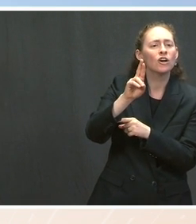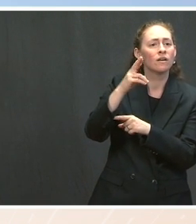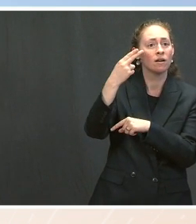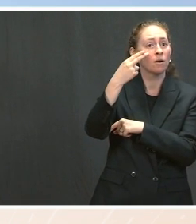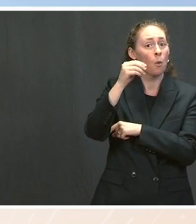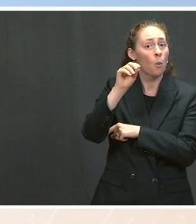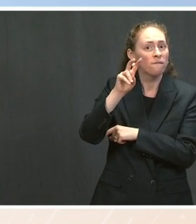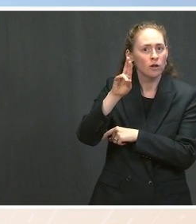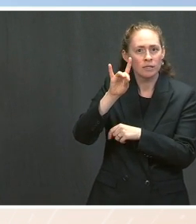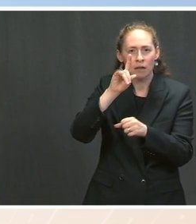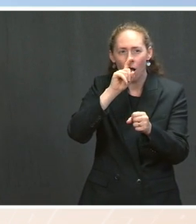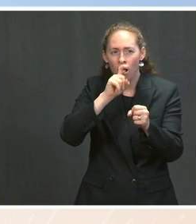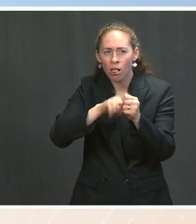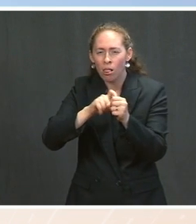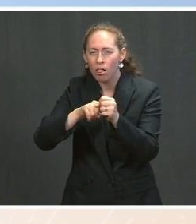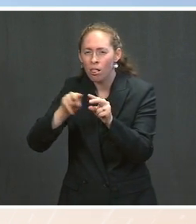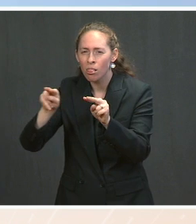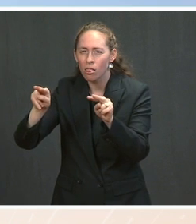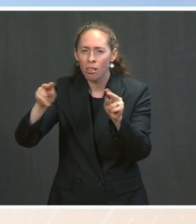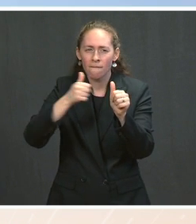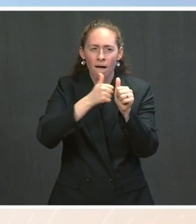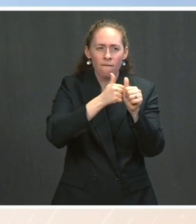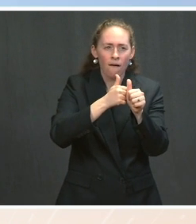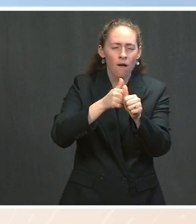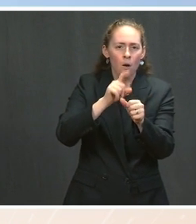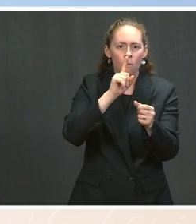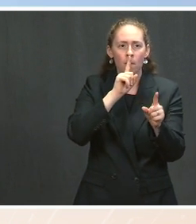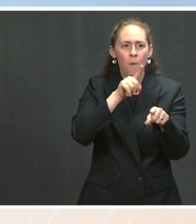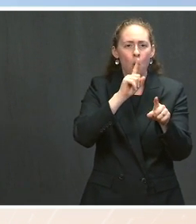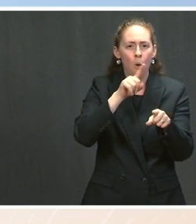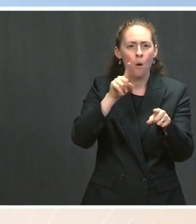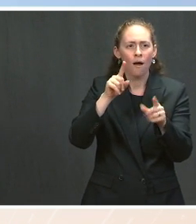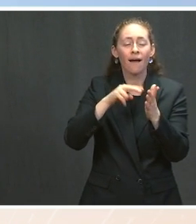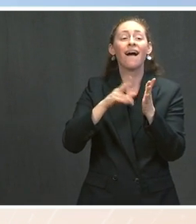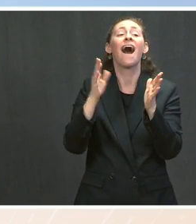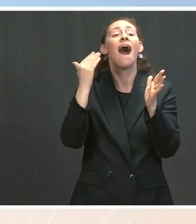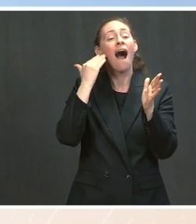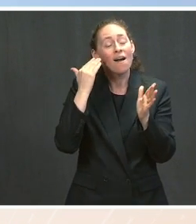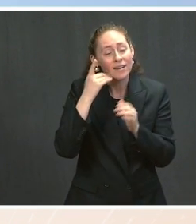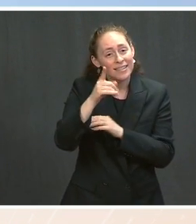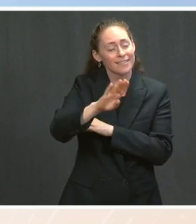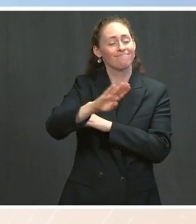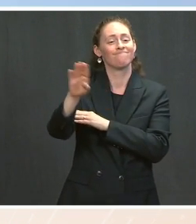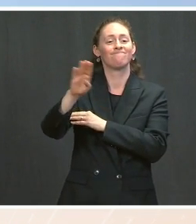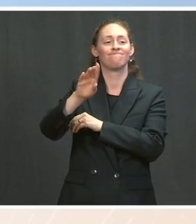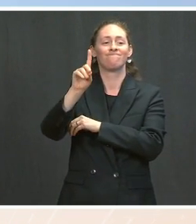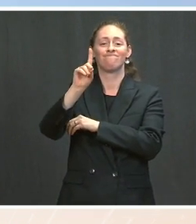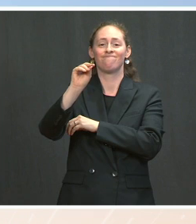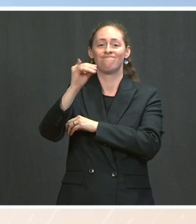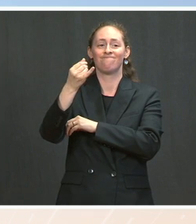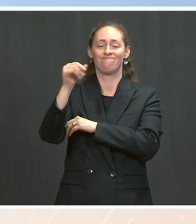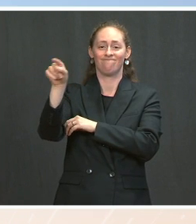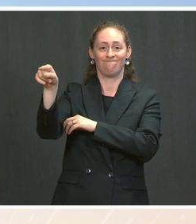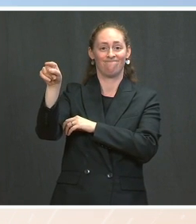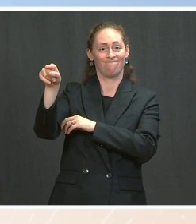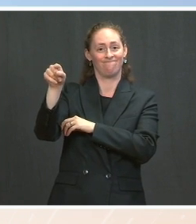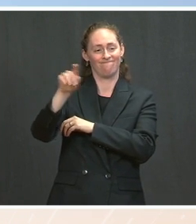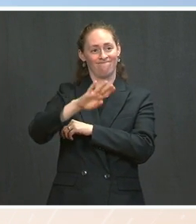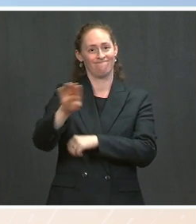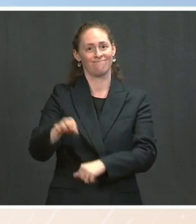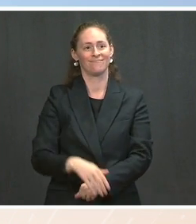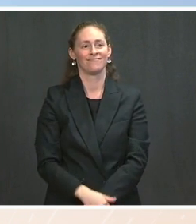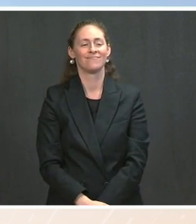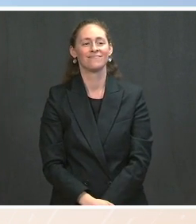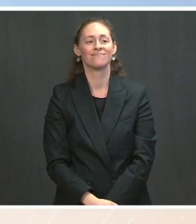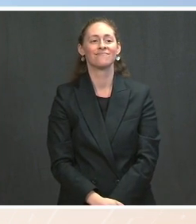phone records of journalists. I think I would point to the Department of Justice here. All these decisions would be made by our Attorney General and the Department of Justice. And again, they